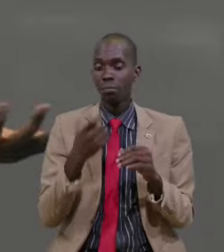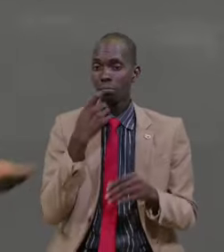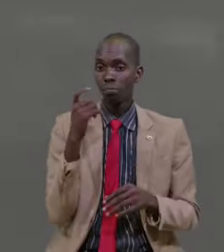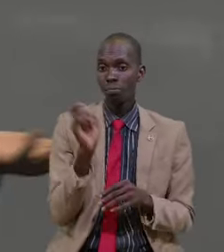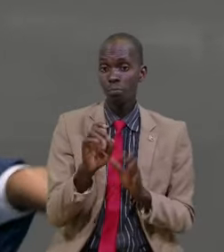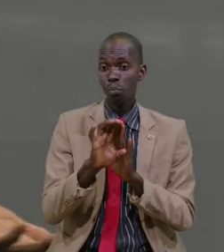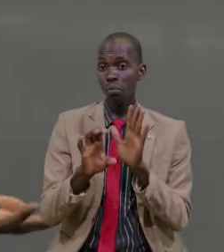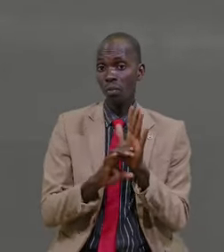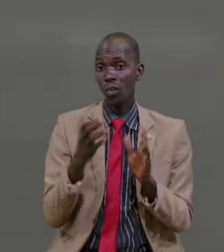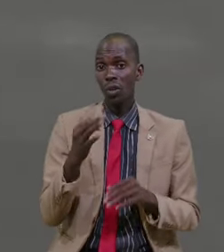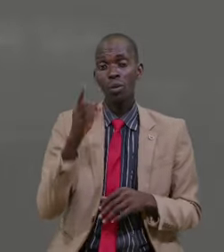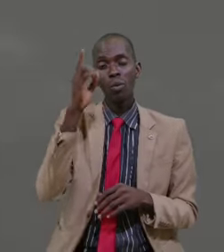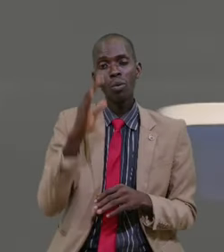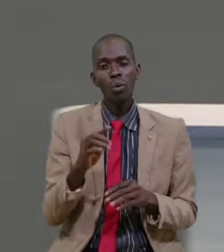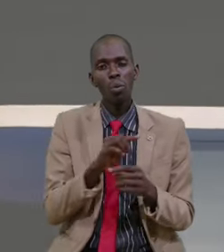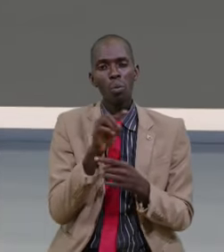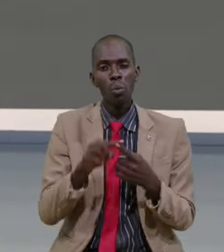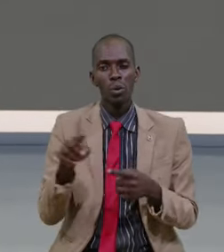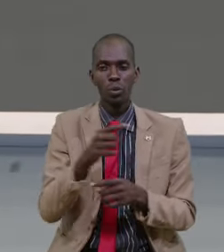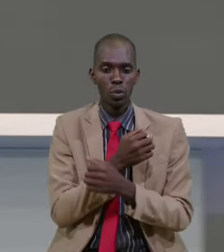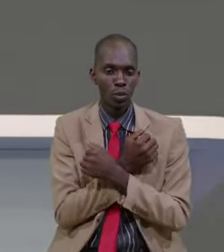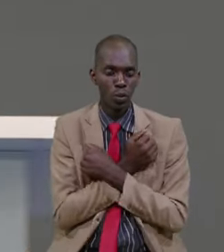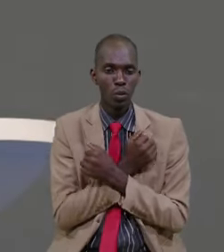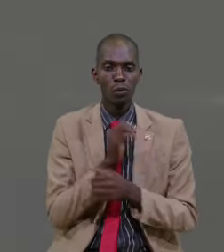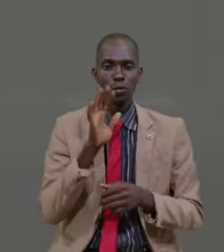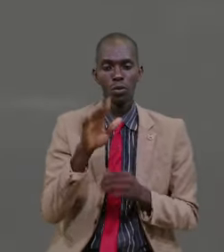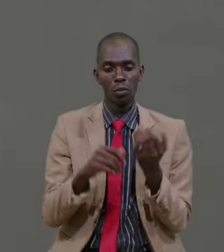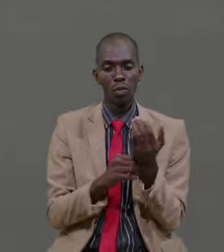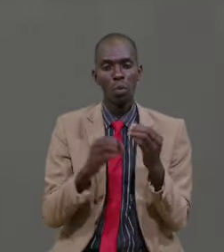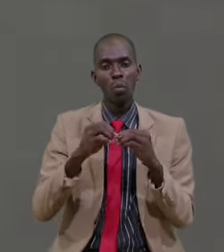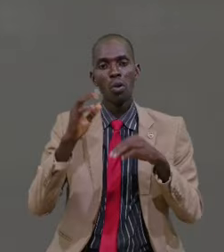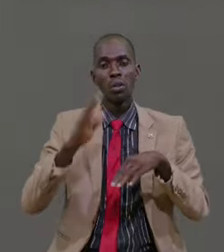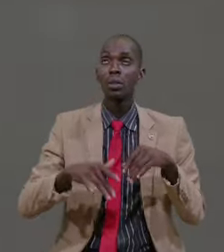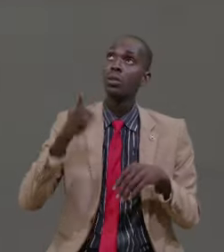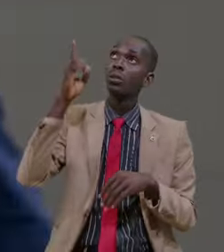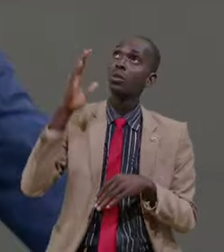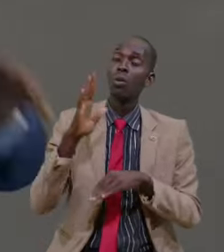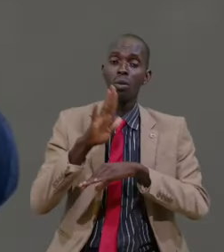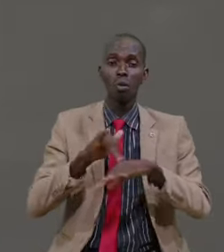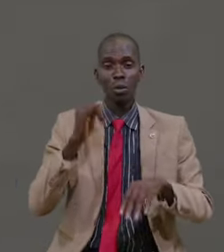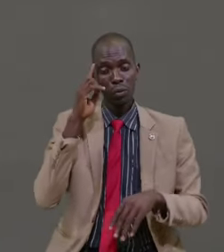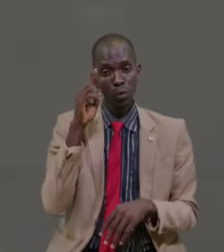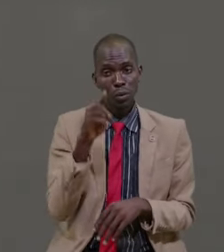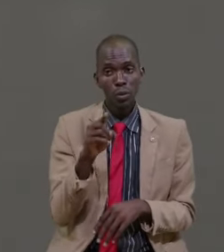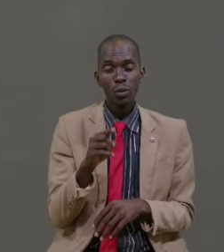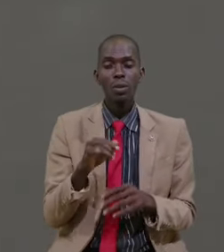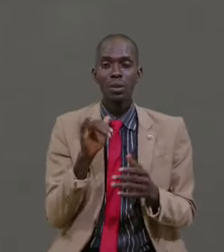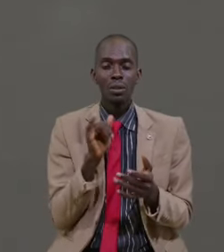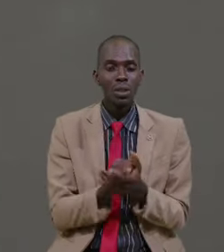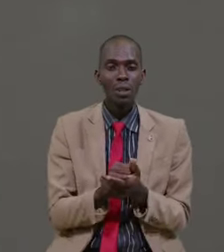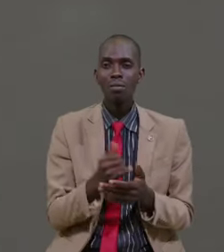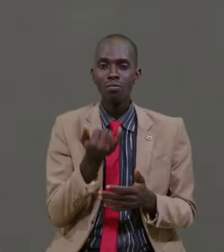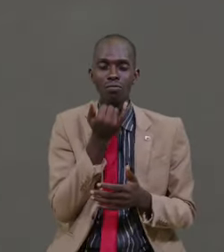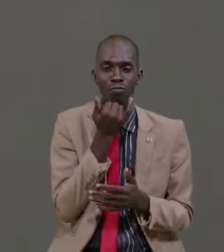your flesh more than the calling of God, when you love your flesh, that illicit